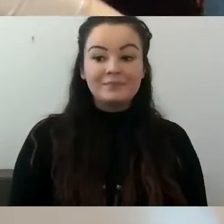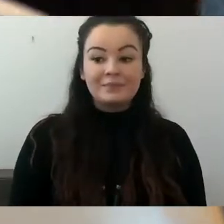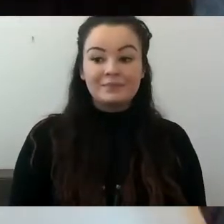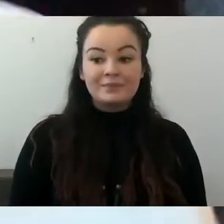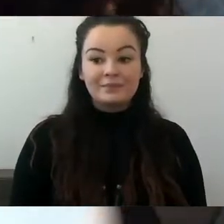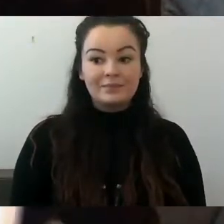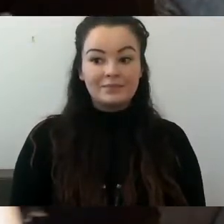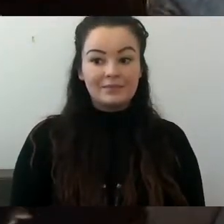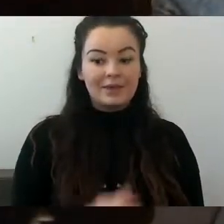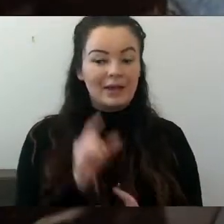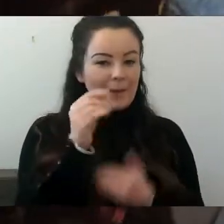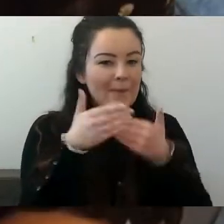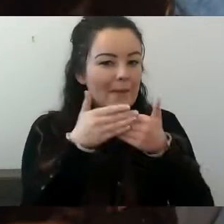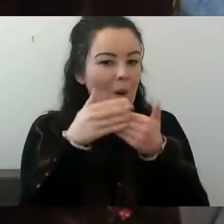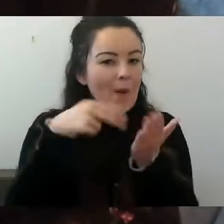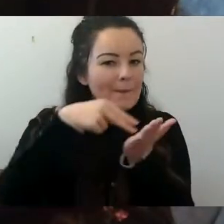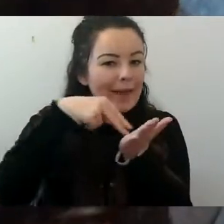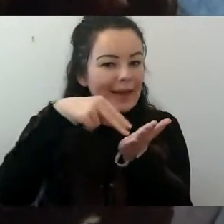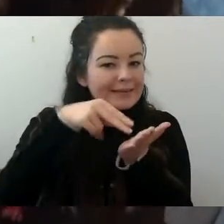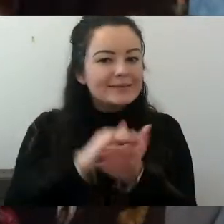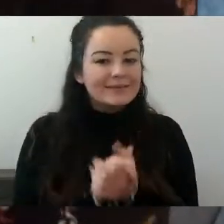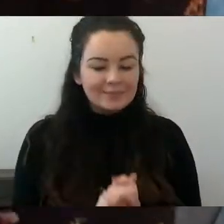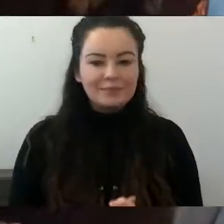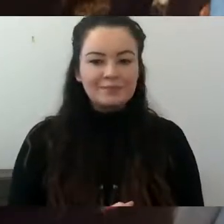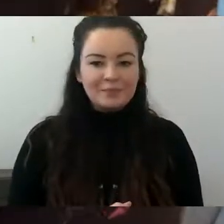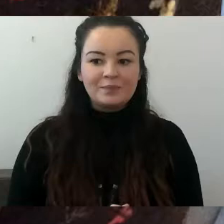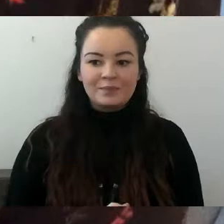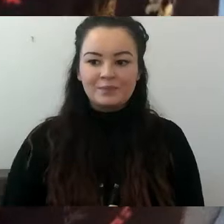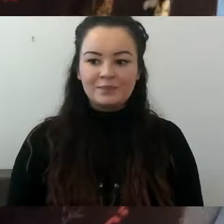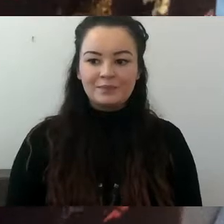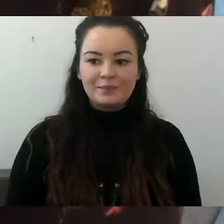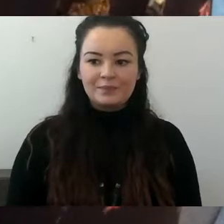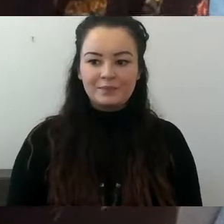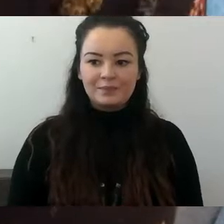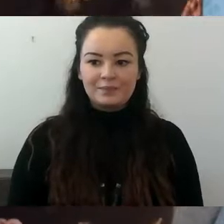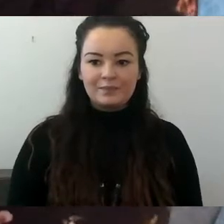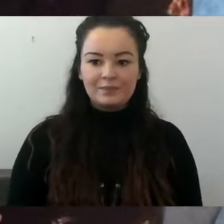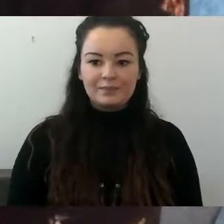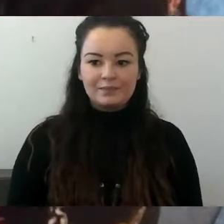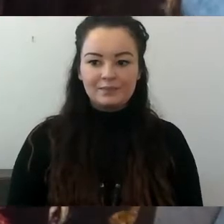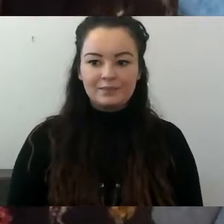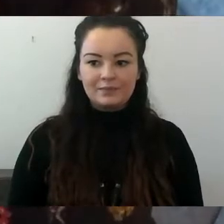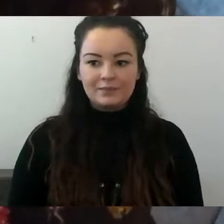eye. And I'm going to put a bit more paint on for my second eye.